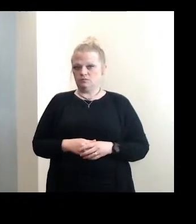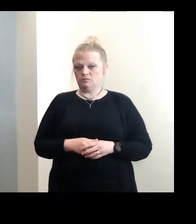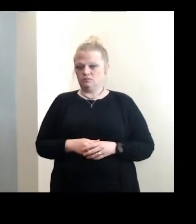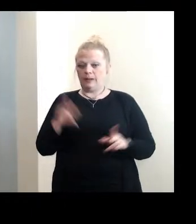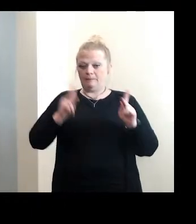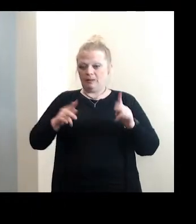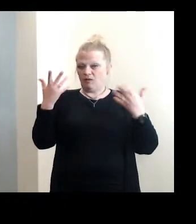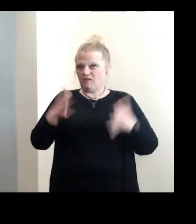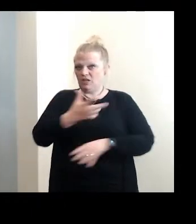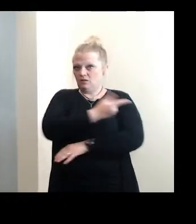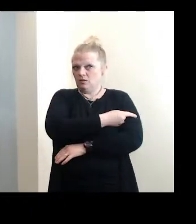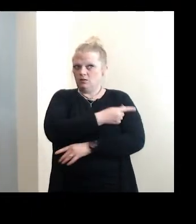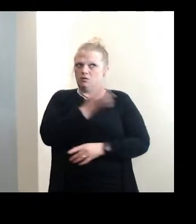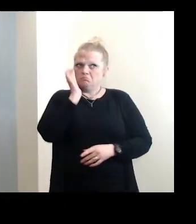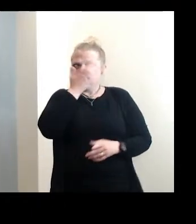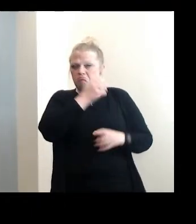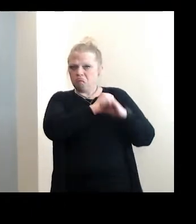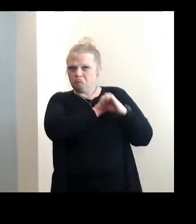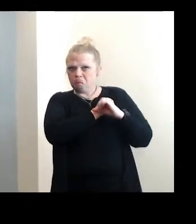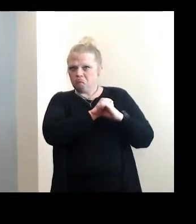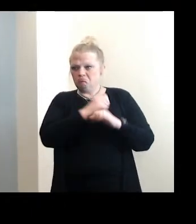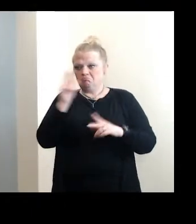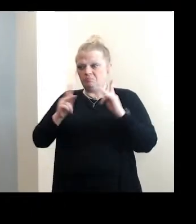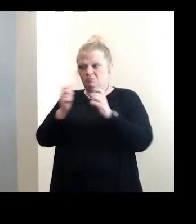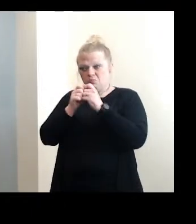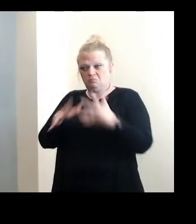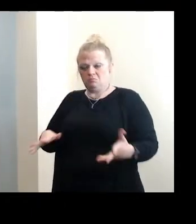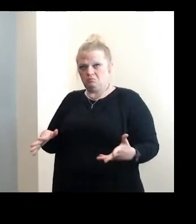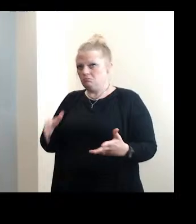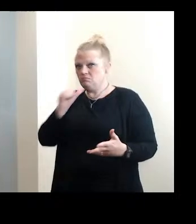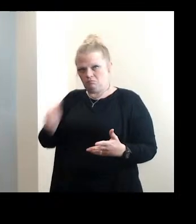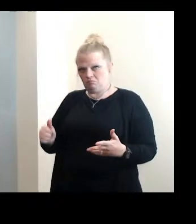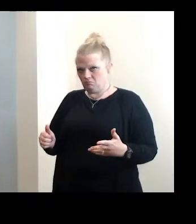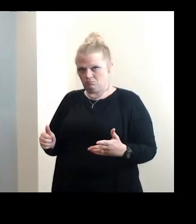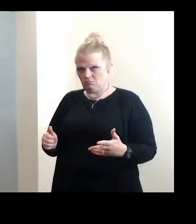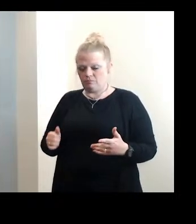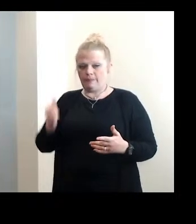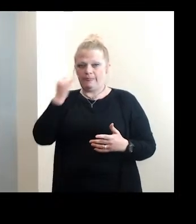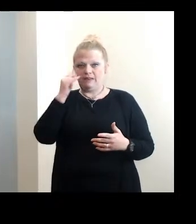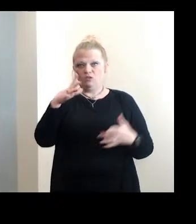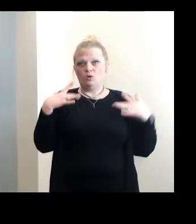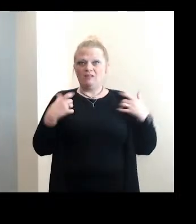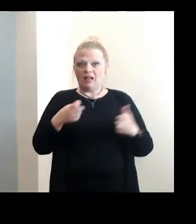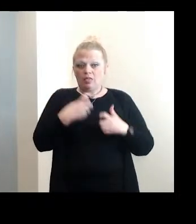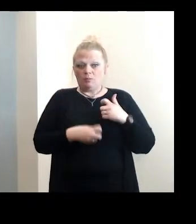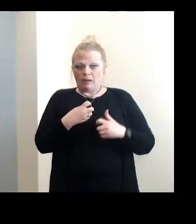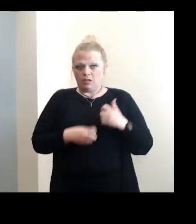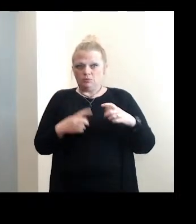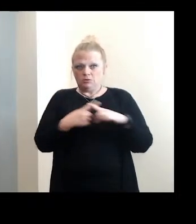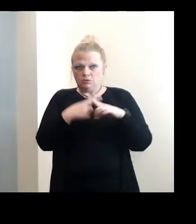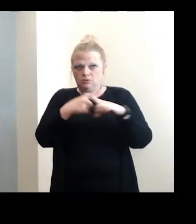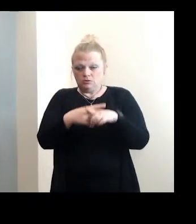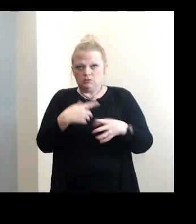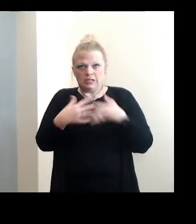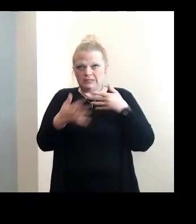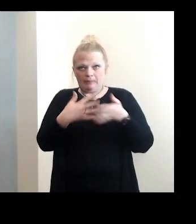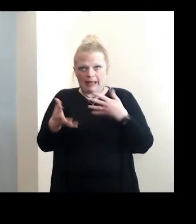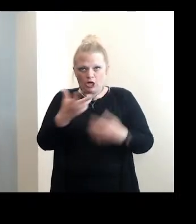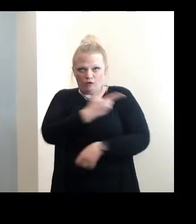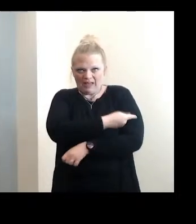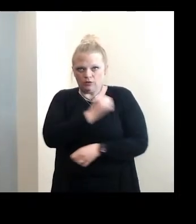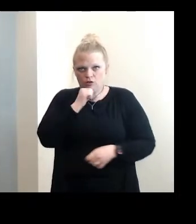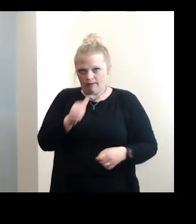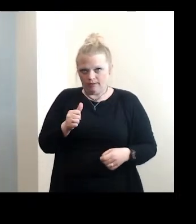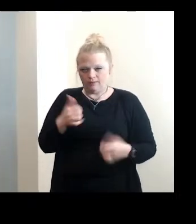Vaccinated individuals seem to be protected, but unvaccinated individuals we know are not. And if you're immunocompromised, even if you've been vaccinated, you should